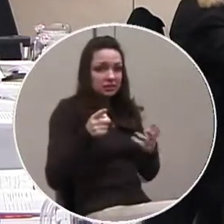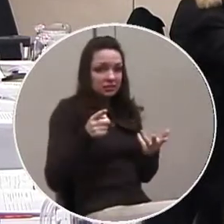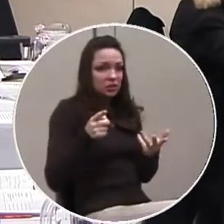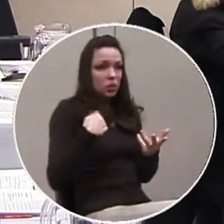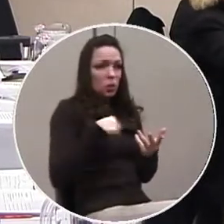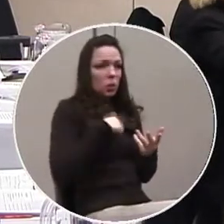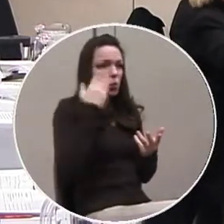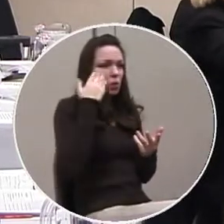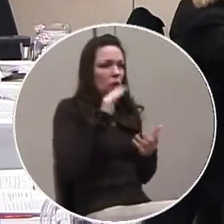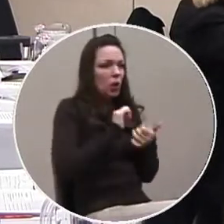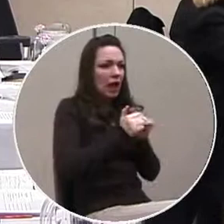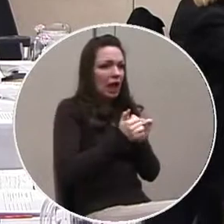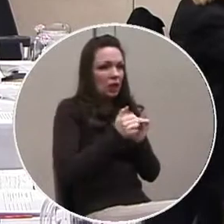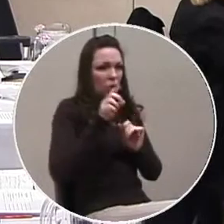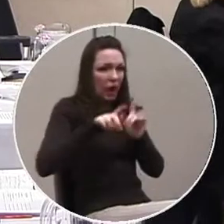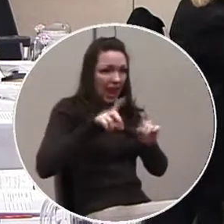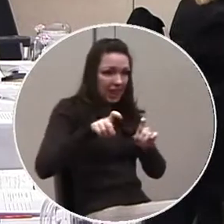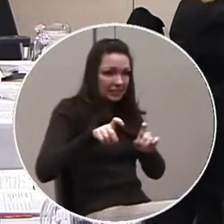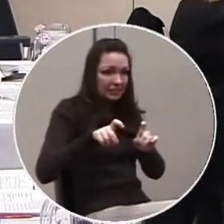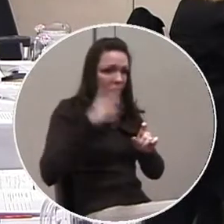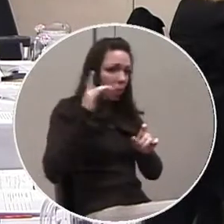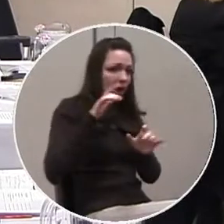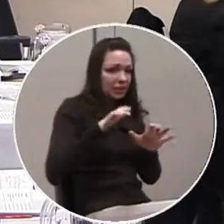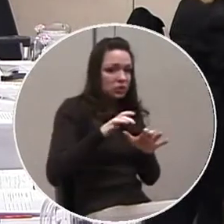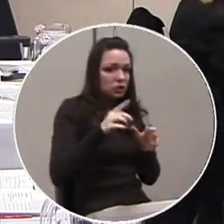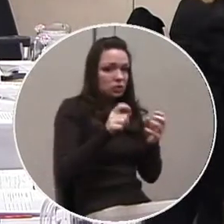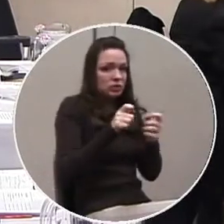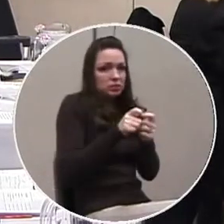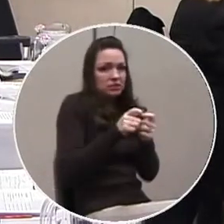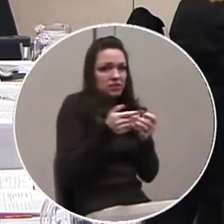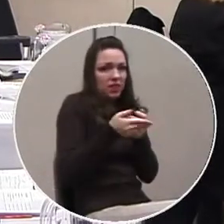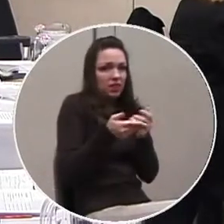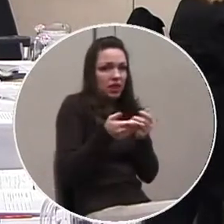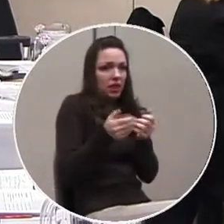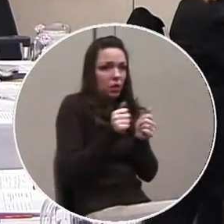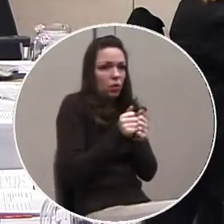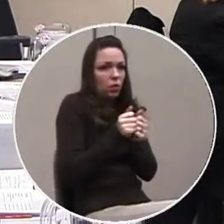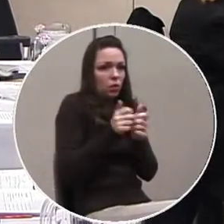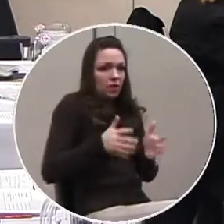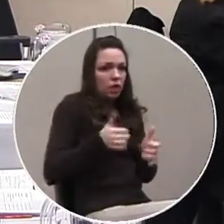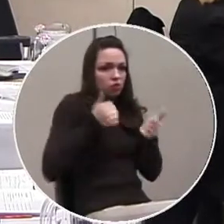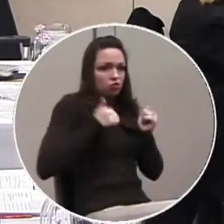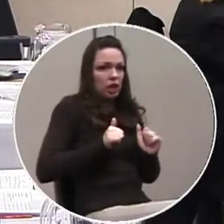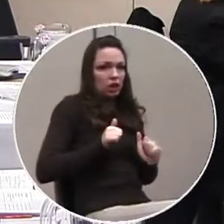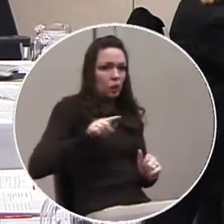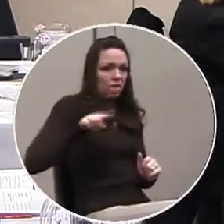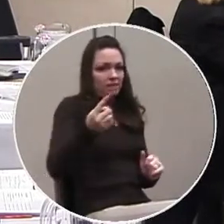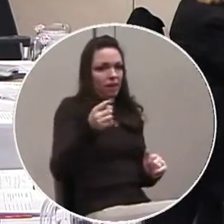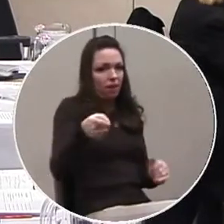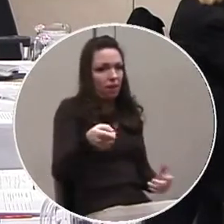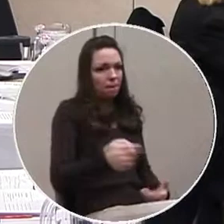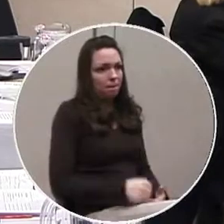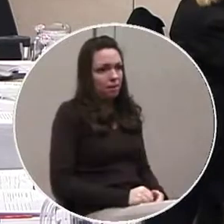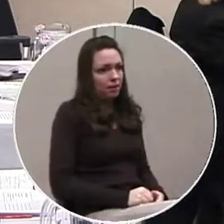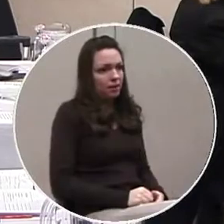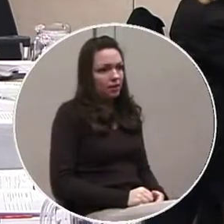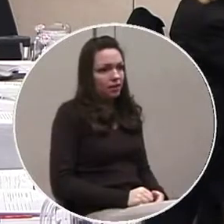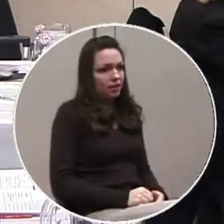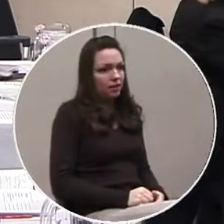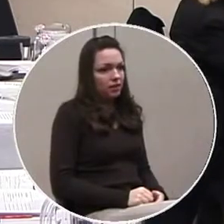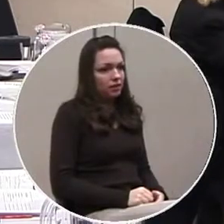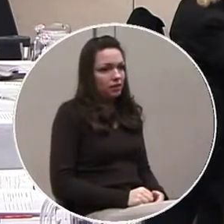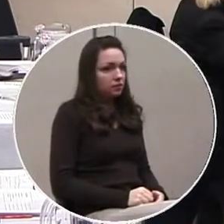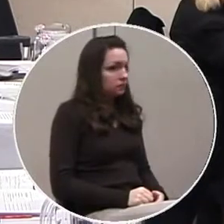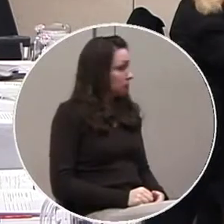those questions, asking them why they do certain things that they do without actually feeling like I'm Right. actually questioning that they're doing